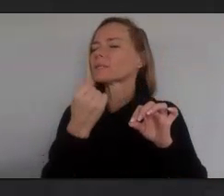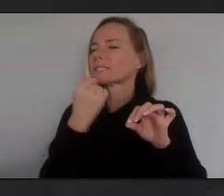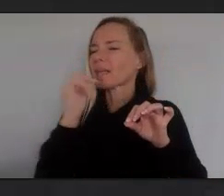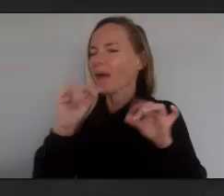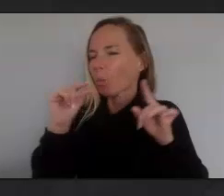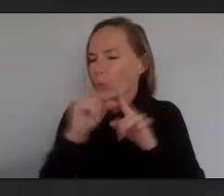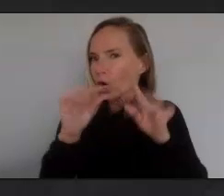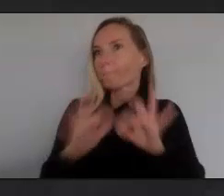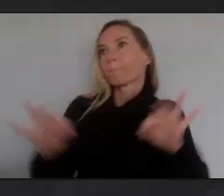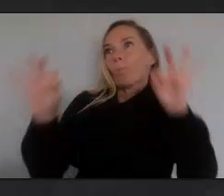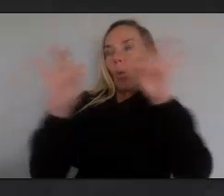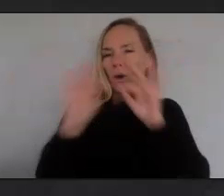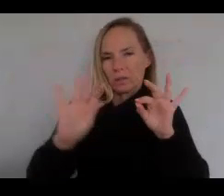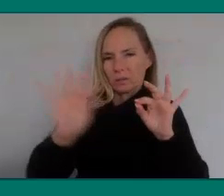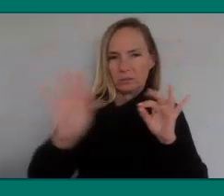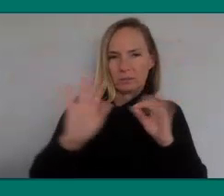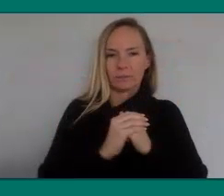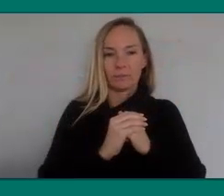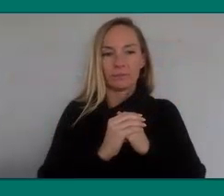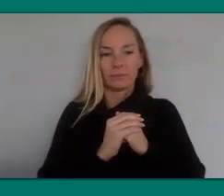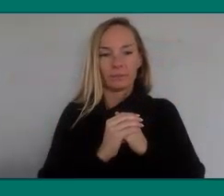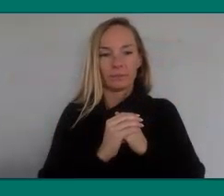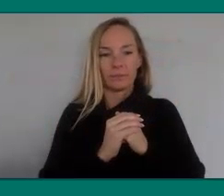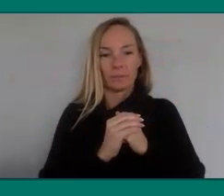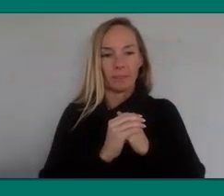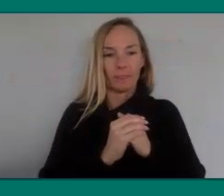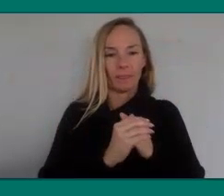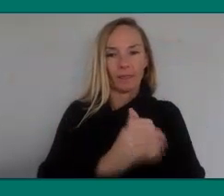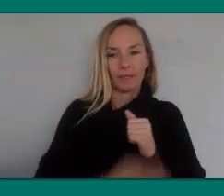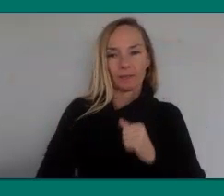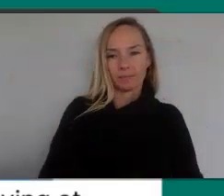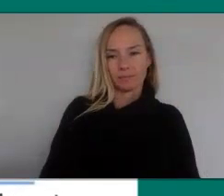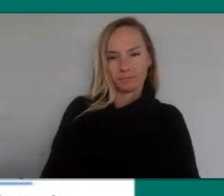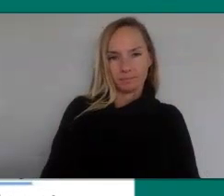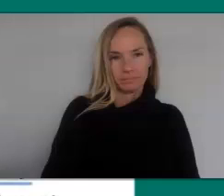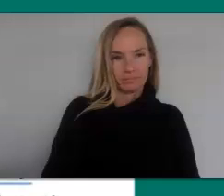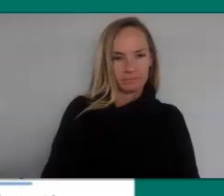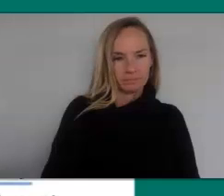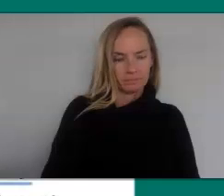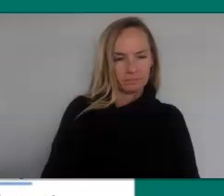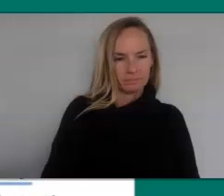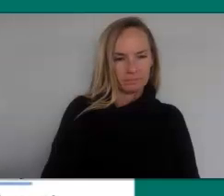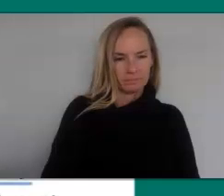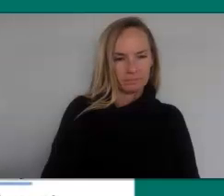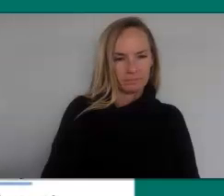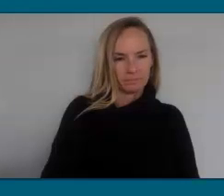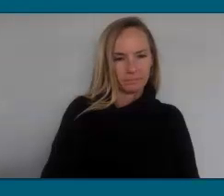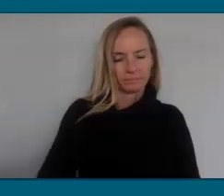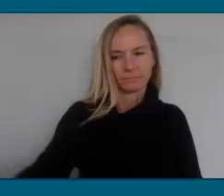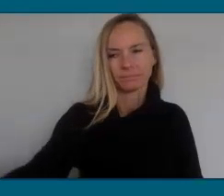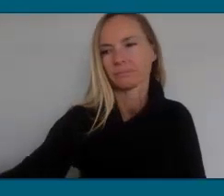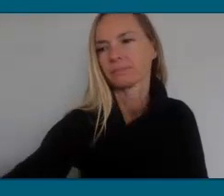solid way to start the essay about these topics. Put great writing to work with Grammarly, your personal writing